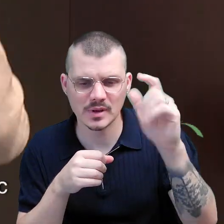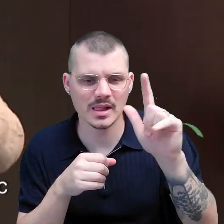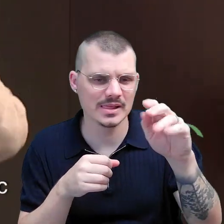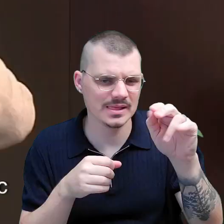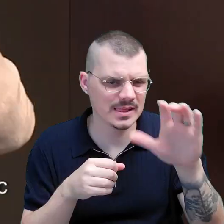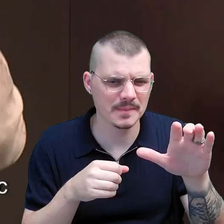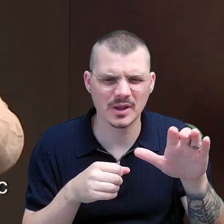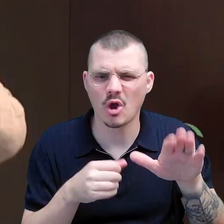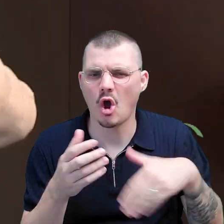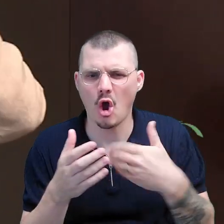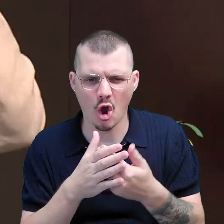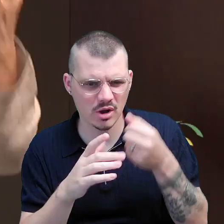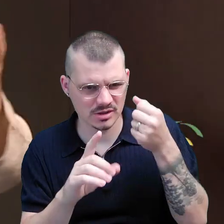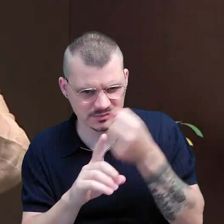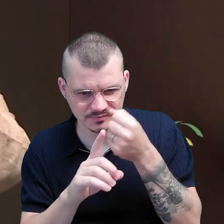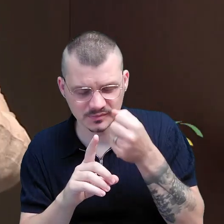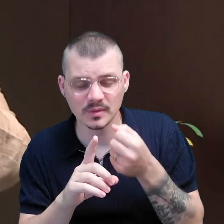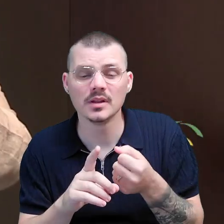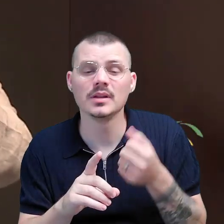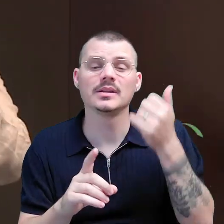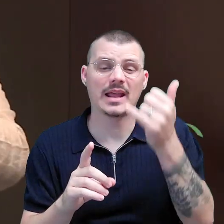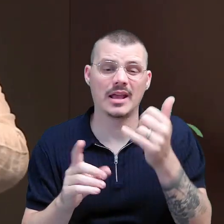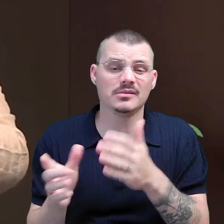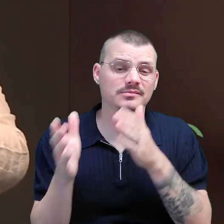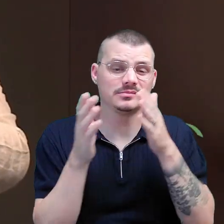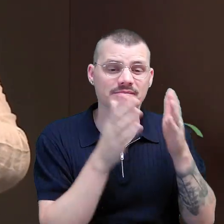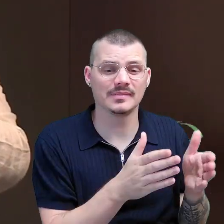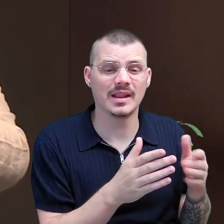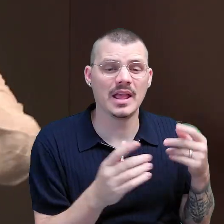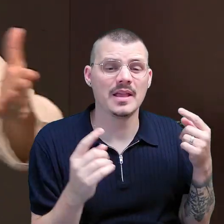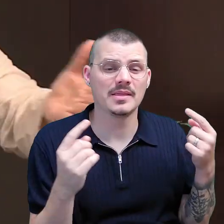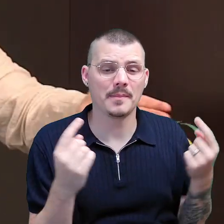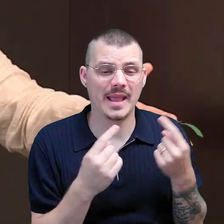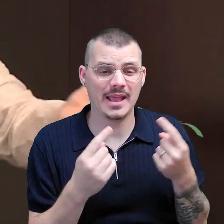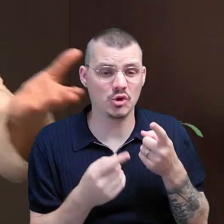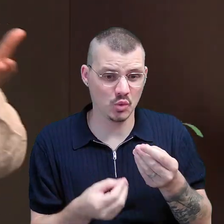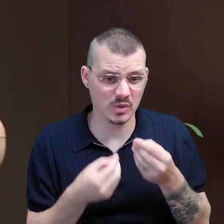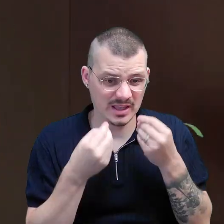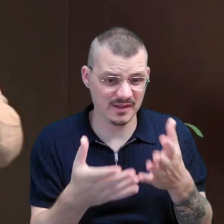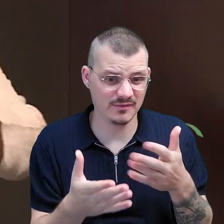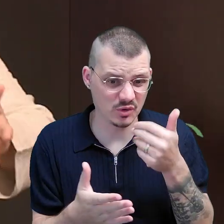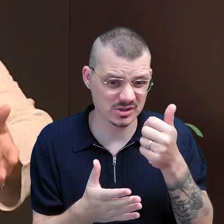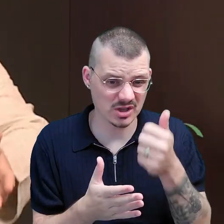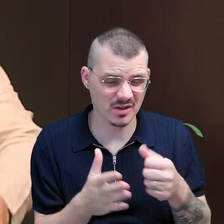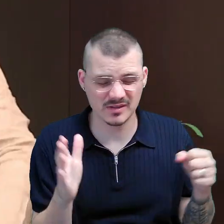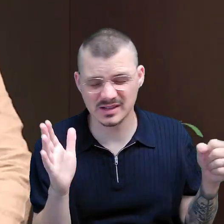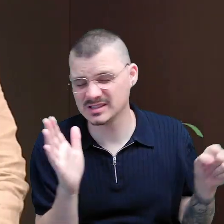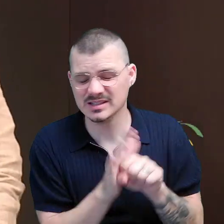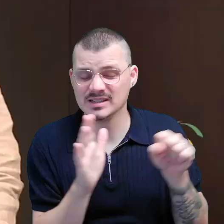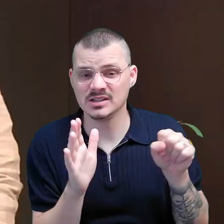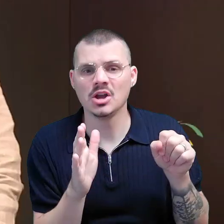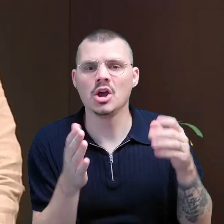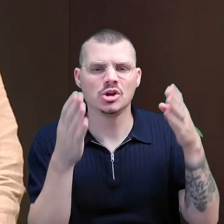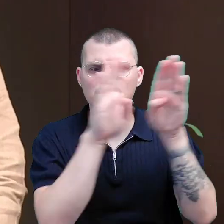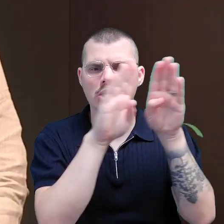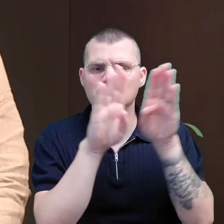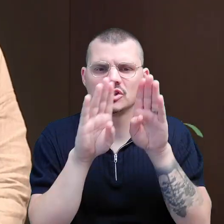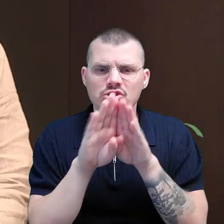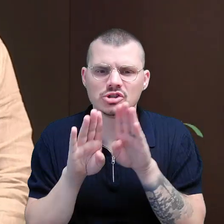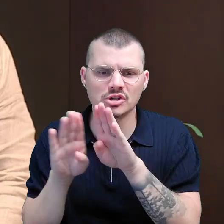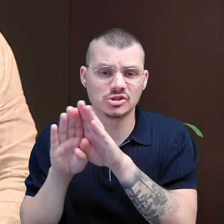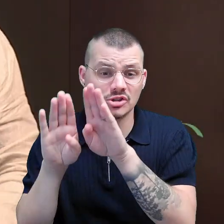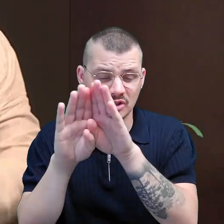the memory, the limbic system, all of it. Whereas the pain you give yourself shuts all that